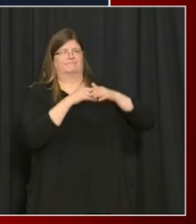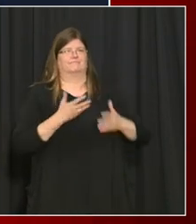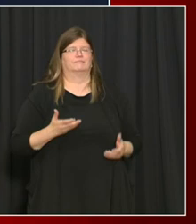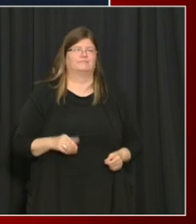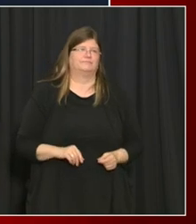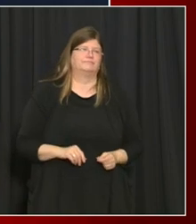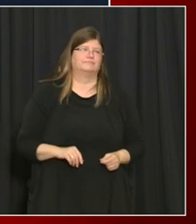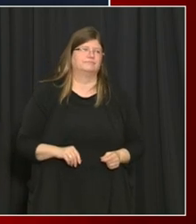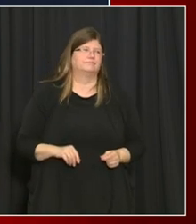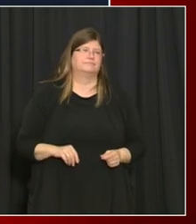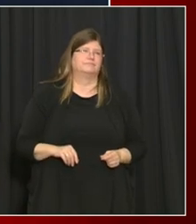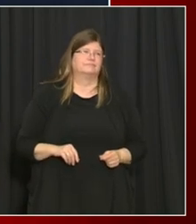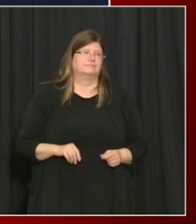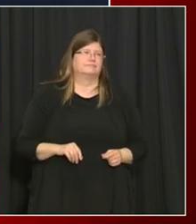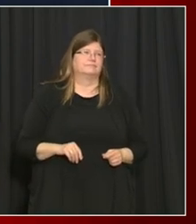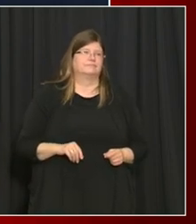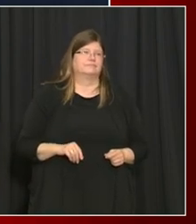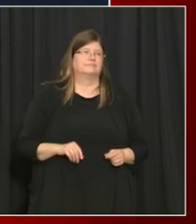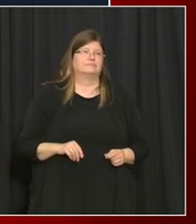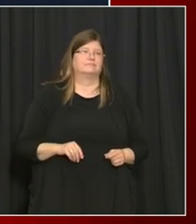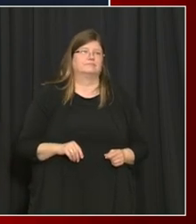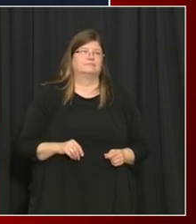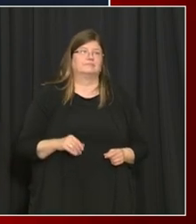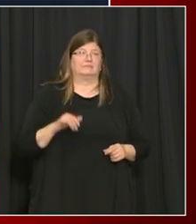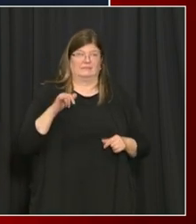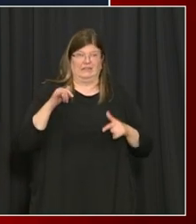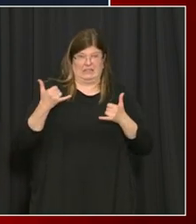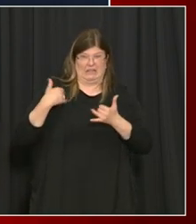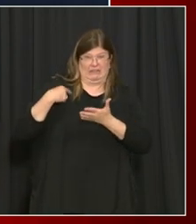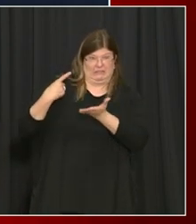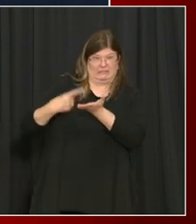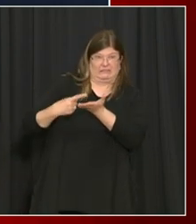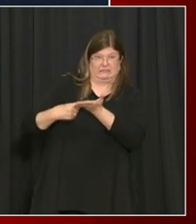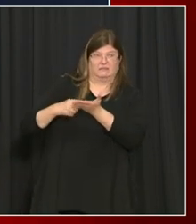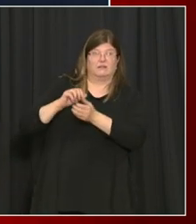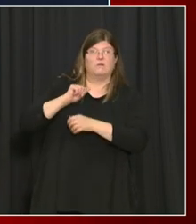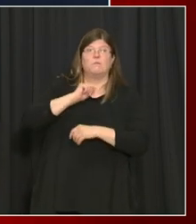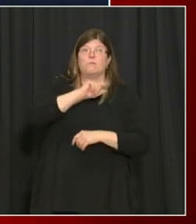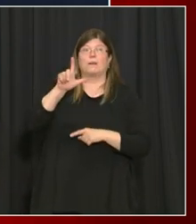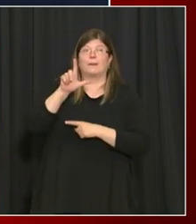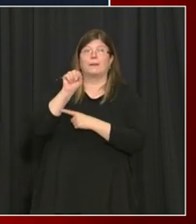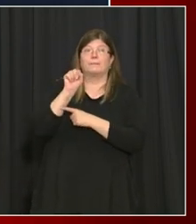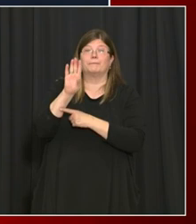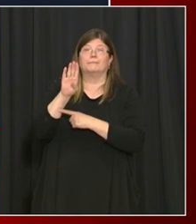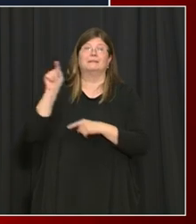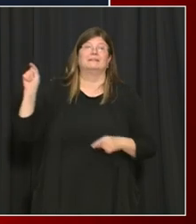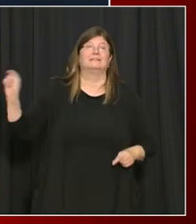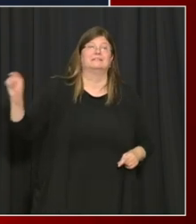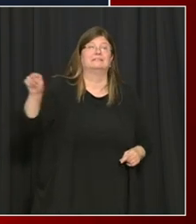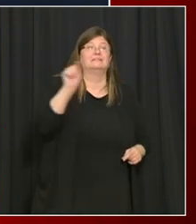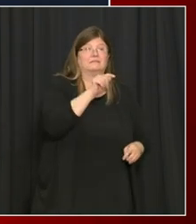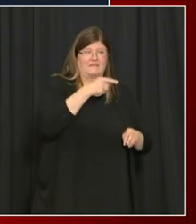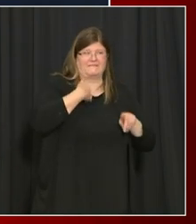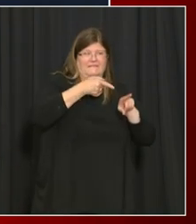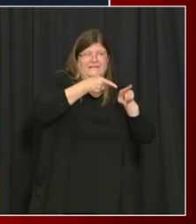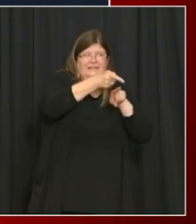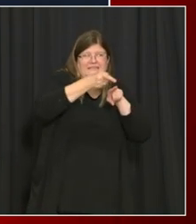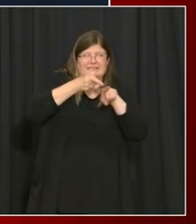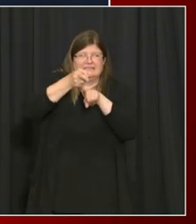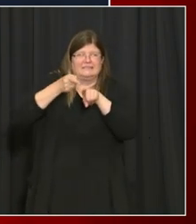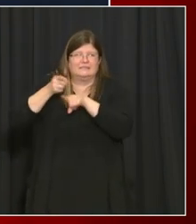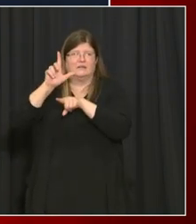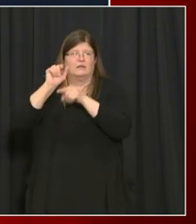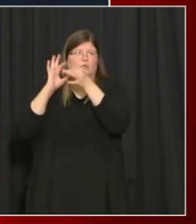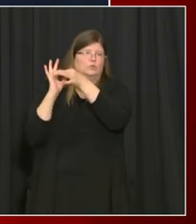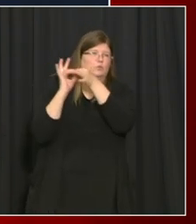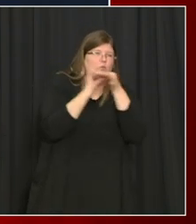So discussions we've had with all of the other laboratories that conduct this testing, mainly laboratories associated with hospitals